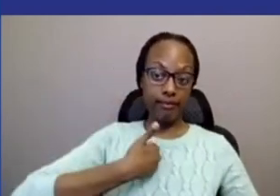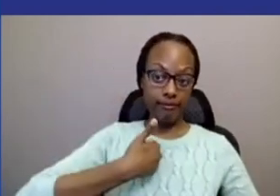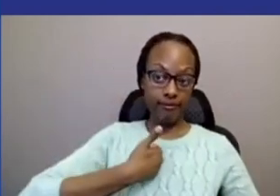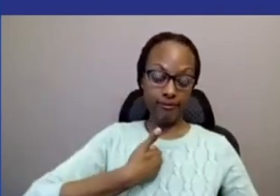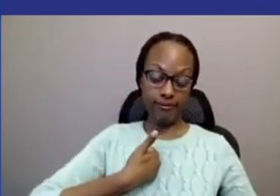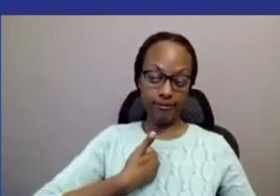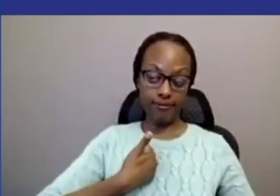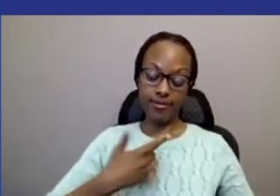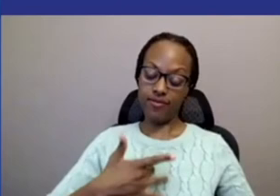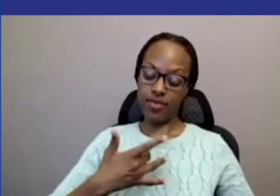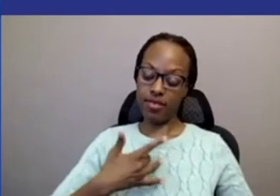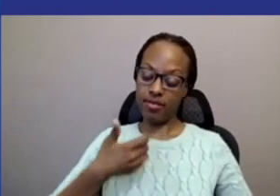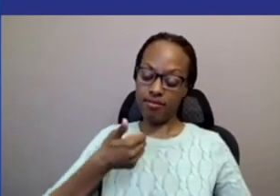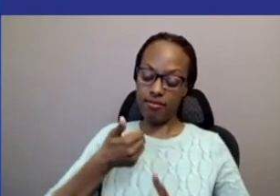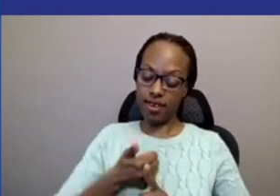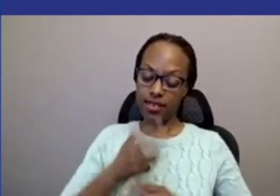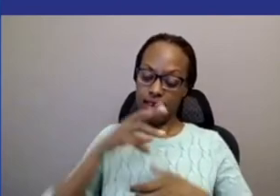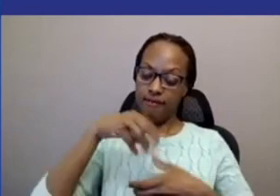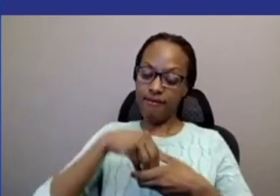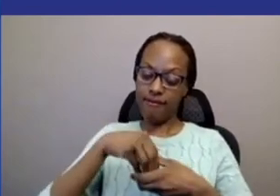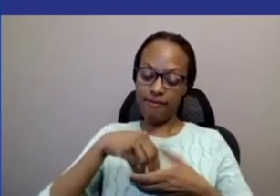dancers in this diverse city,